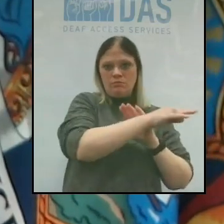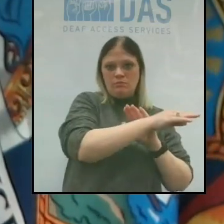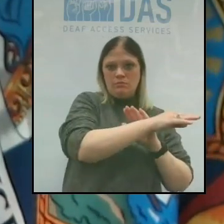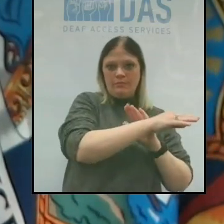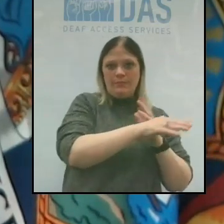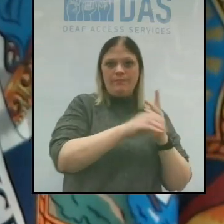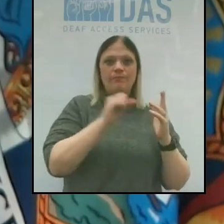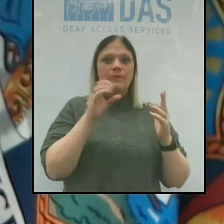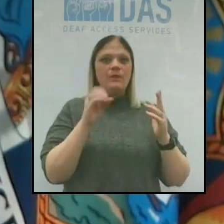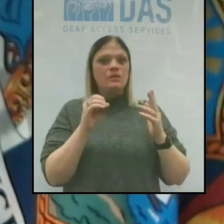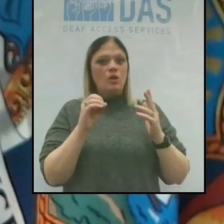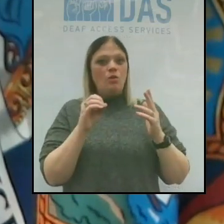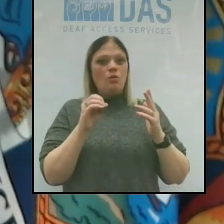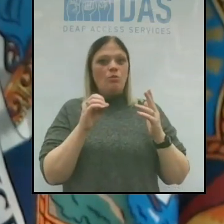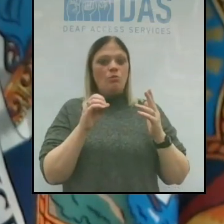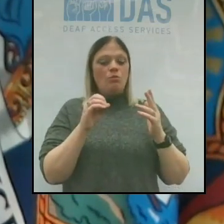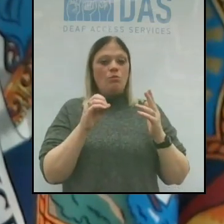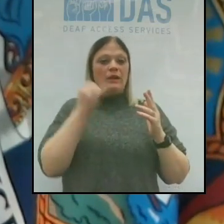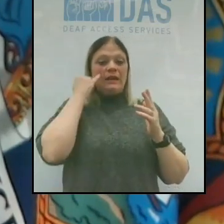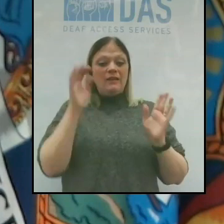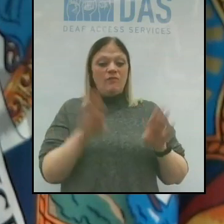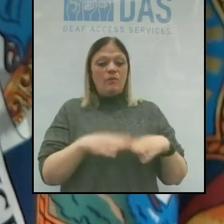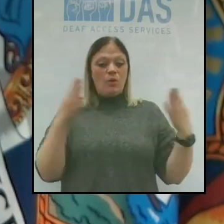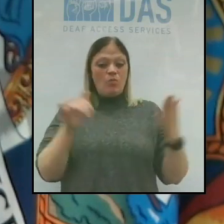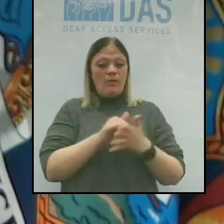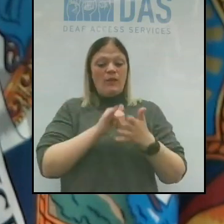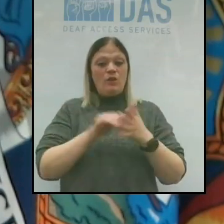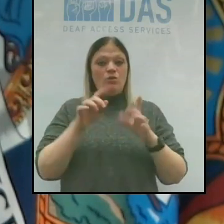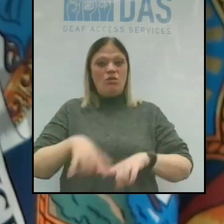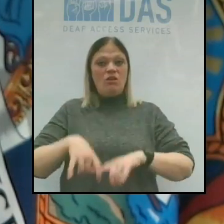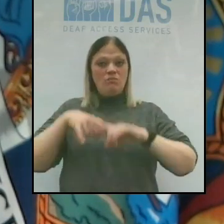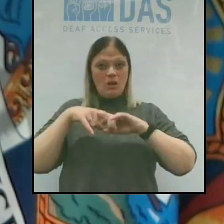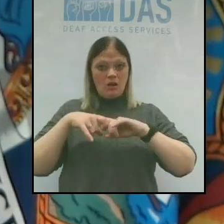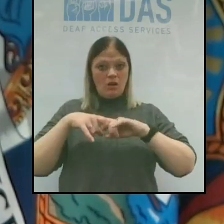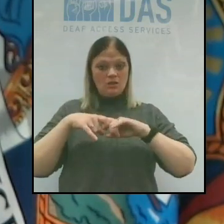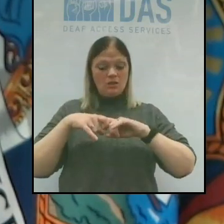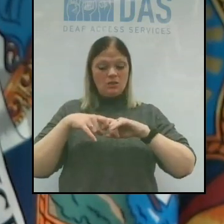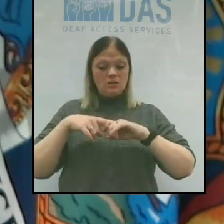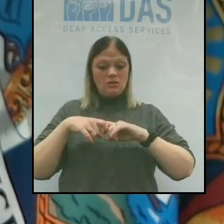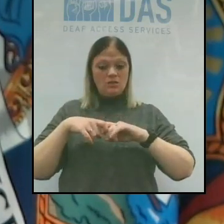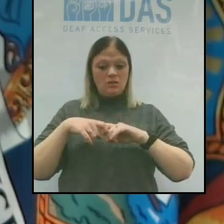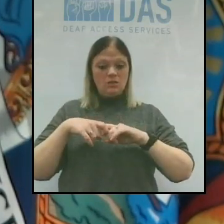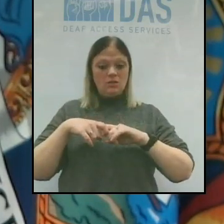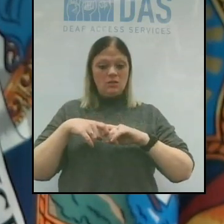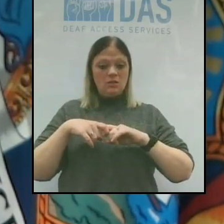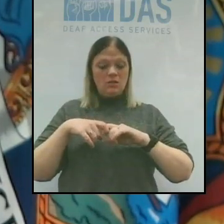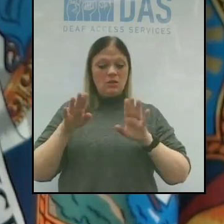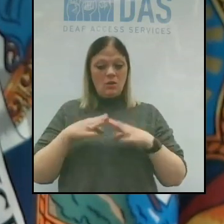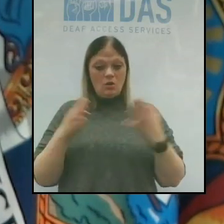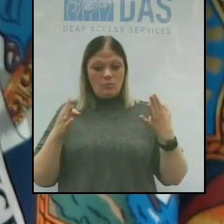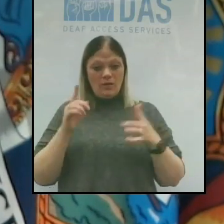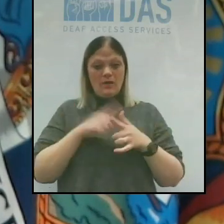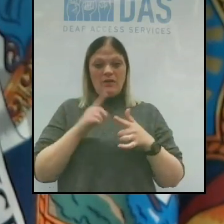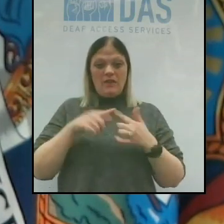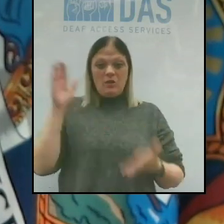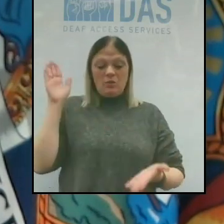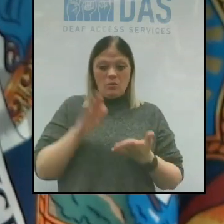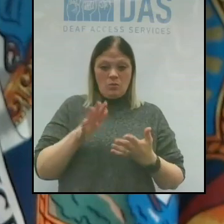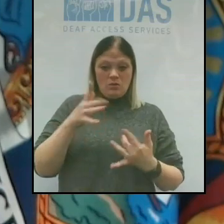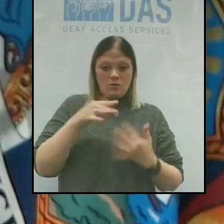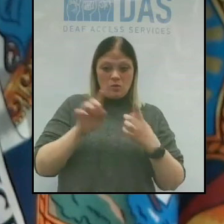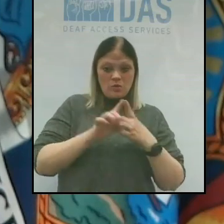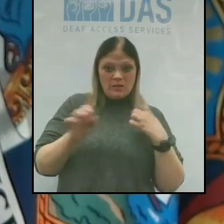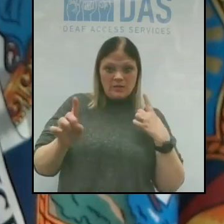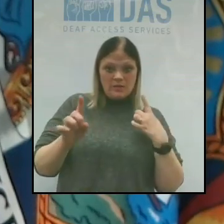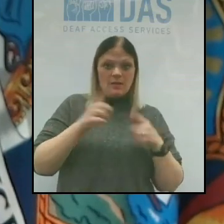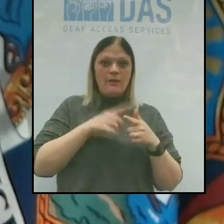then again, if we open up the New York pause when we reopen, if we see less social distancing, we